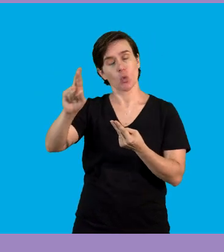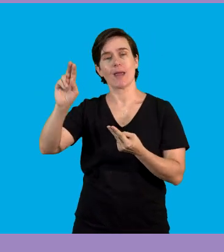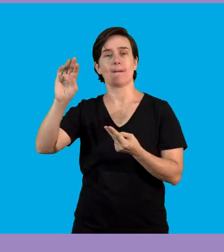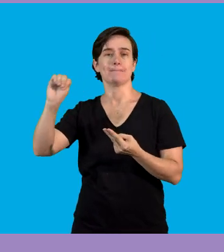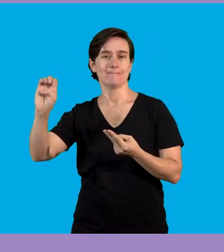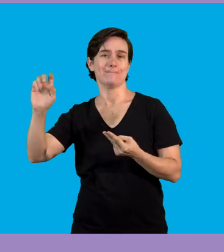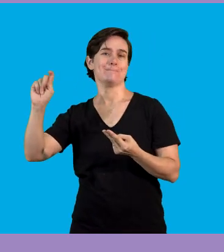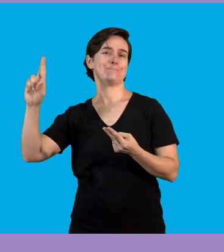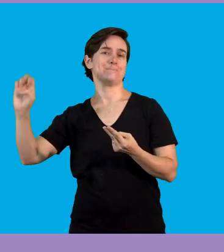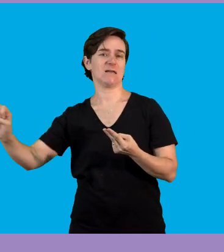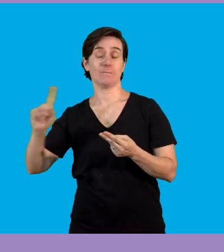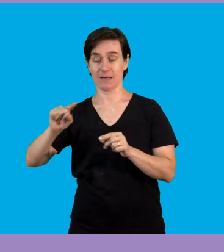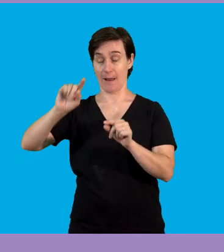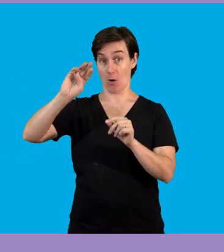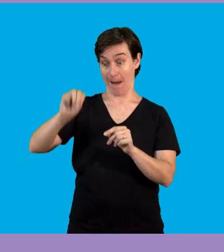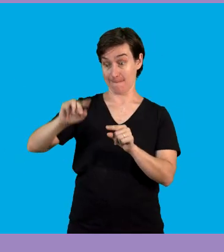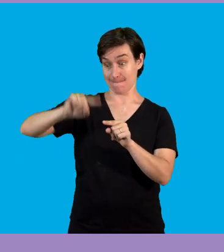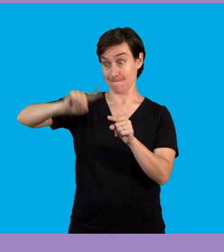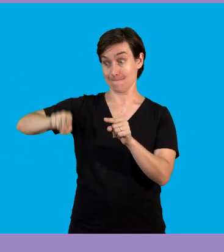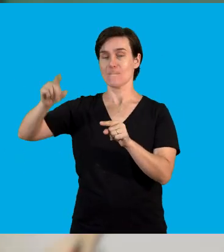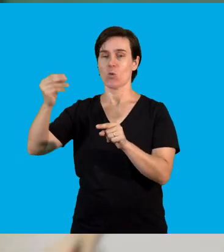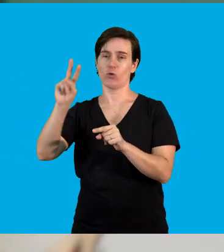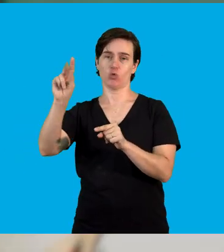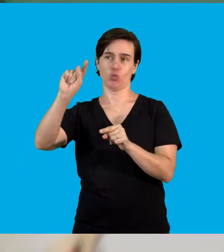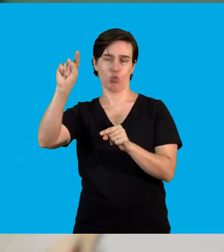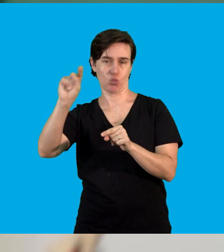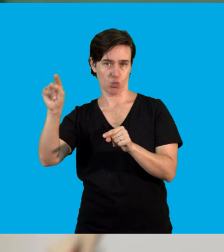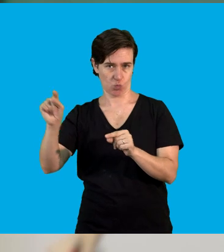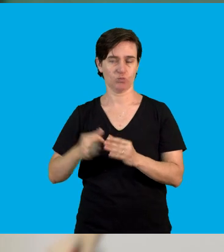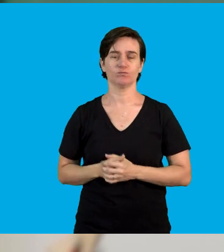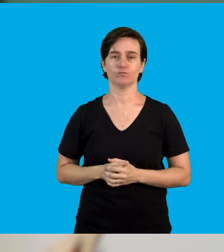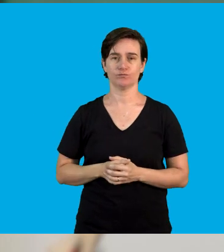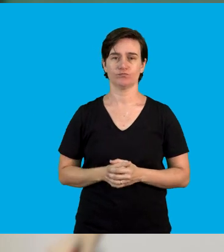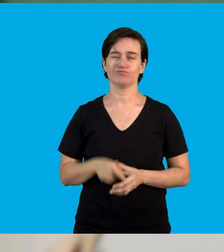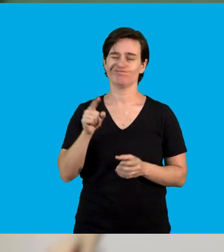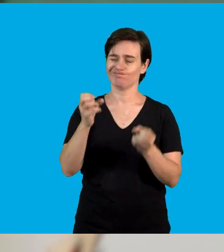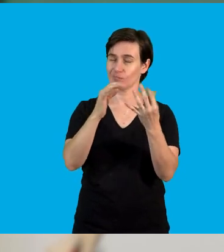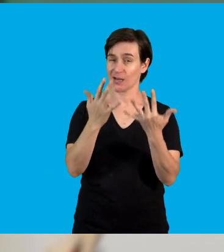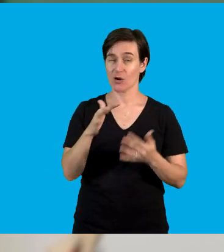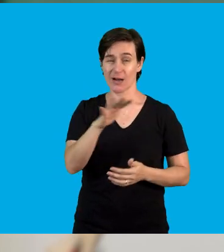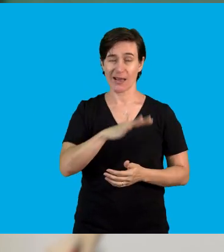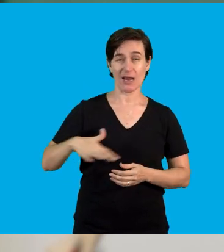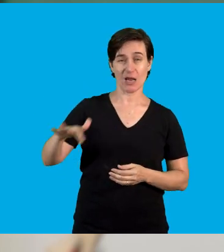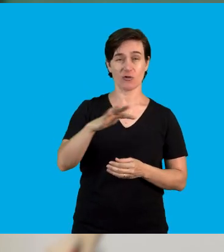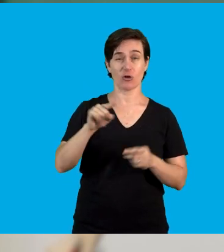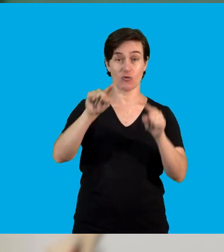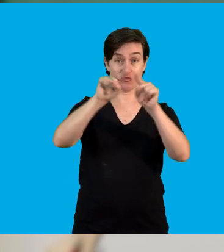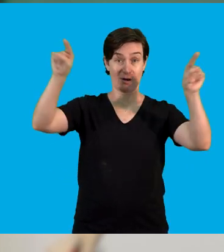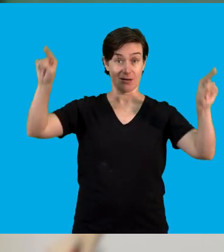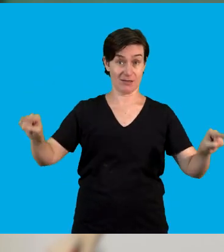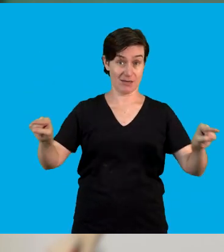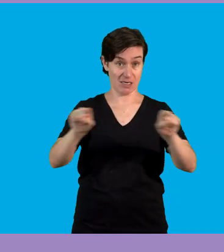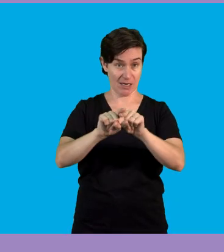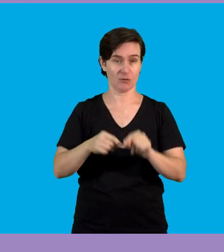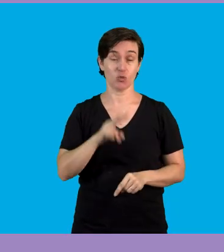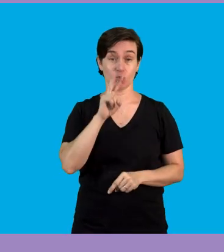answer is 17.5 meters squared. Let's now calculate the area of a rectangle. So now we've been